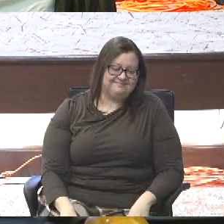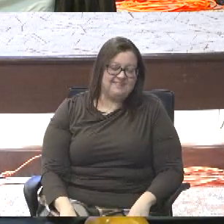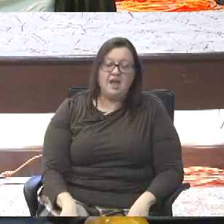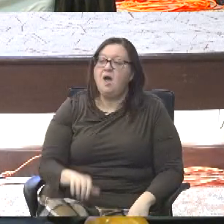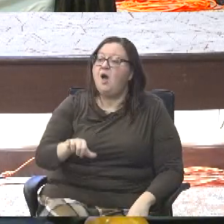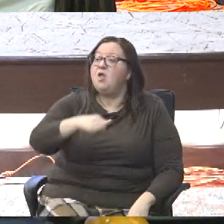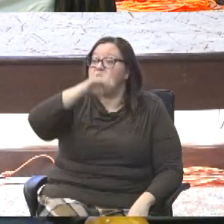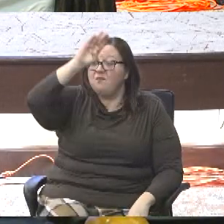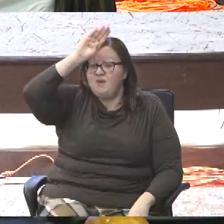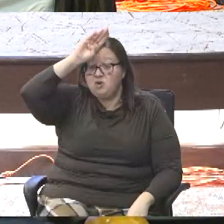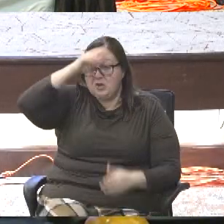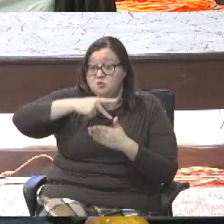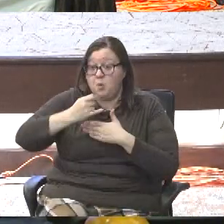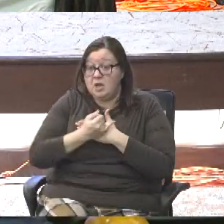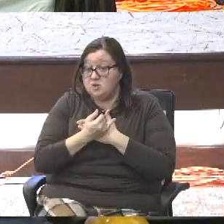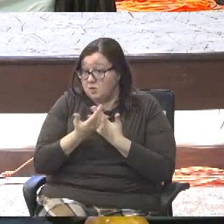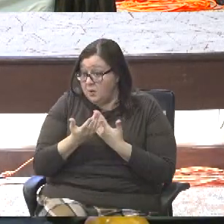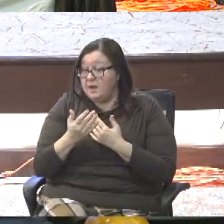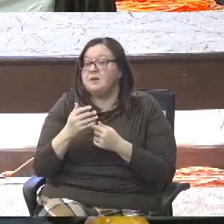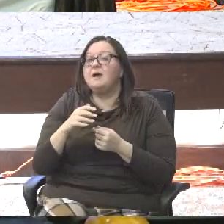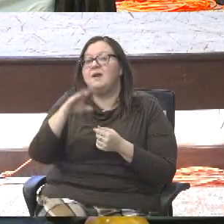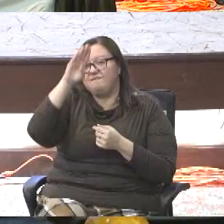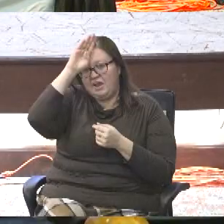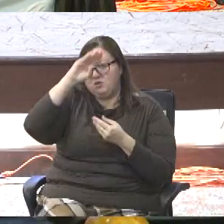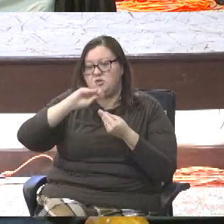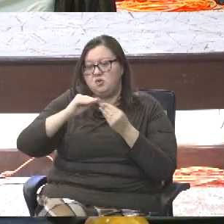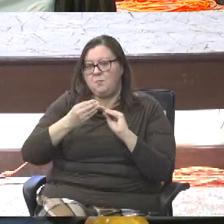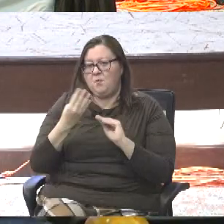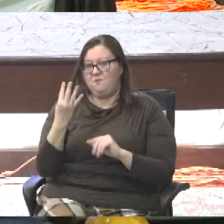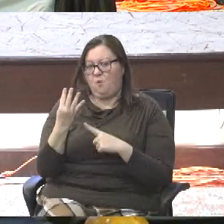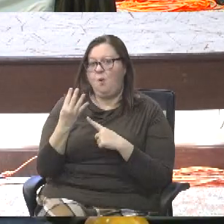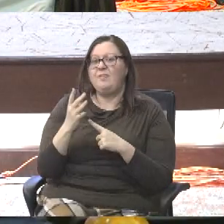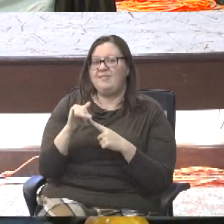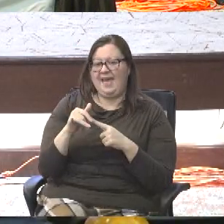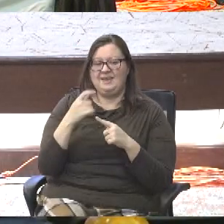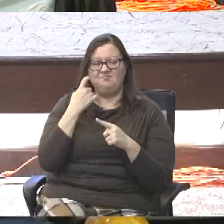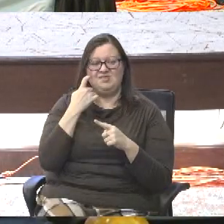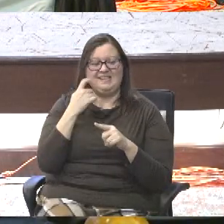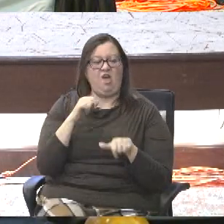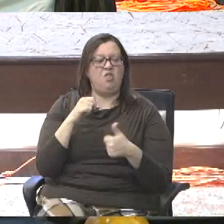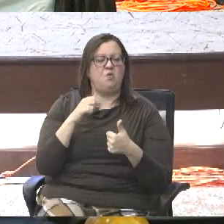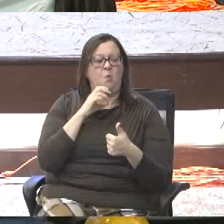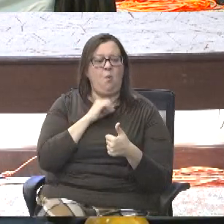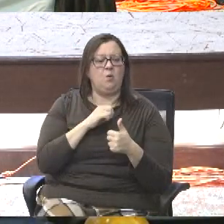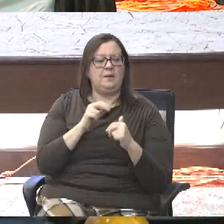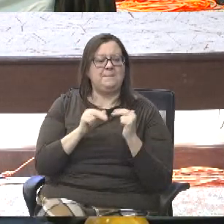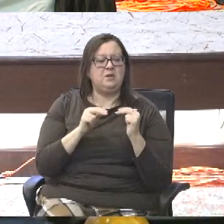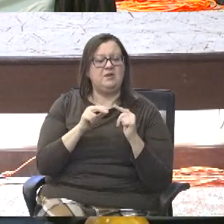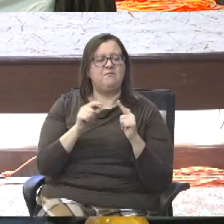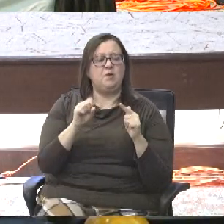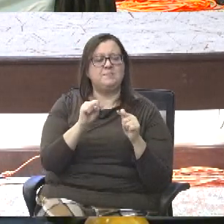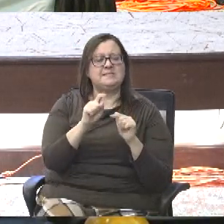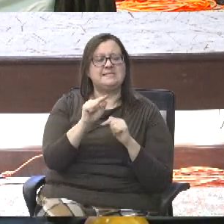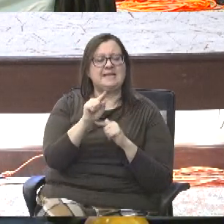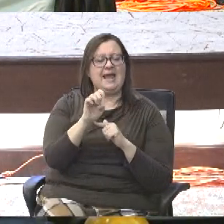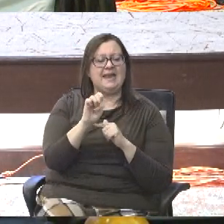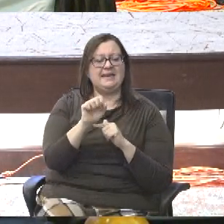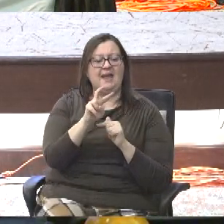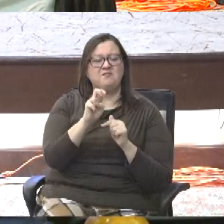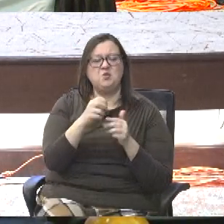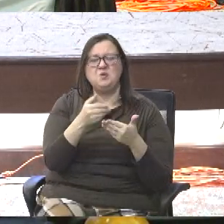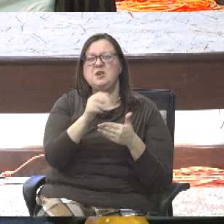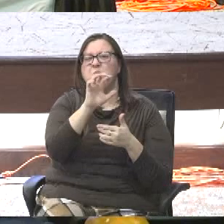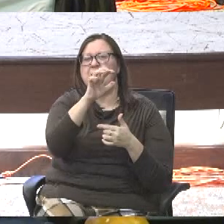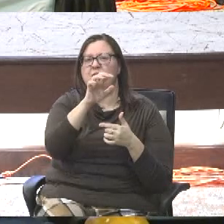station project we wanted to update you on is Fire Station 4. It's a relocation project from from Spate Avenue near Baylor over